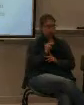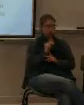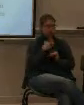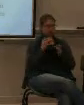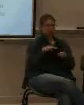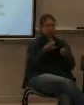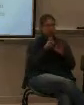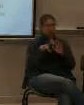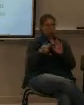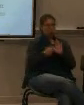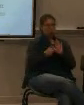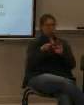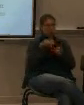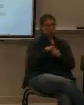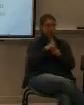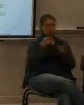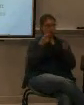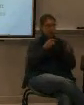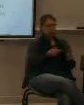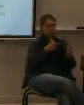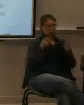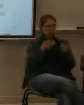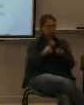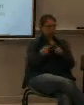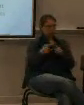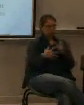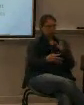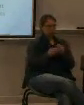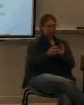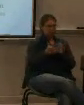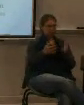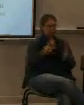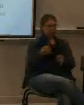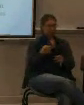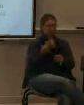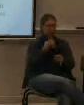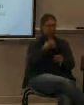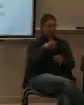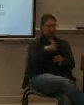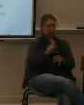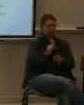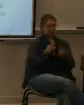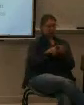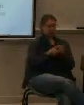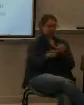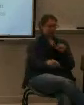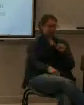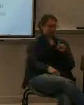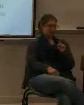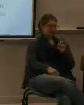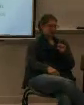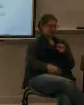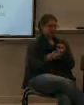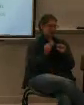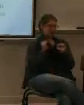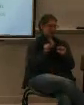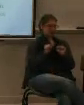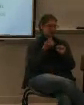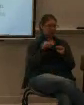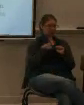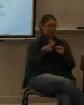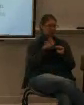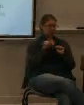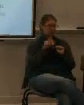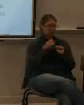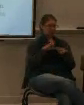key role in what happens when we add excess of phosphorus to lakes, and the ability of those lakes